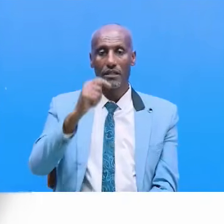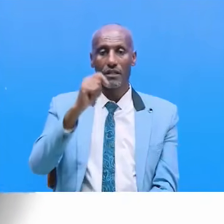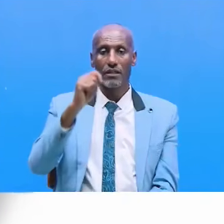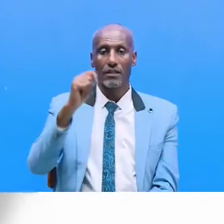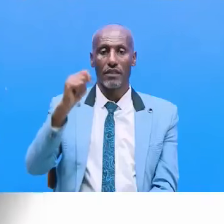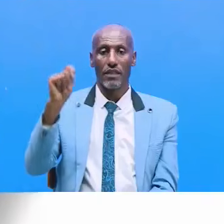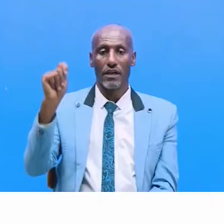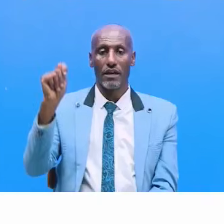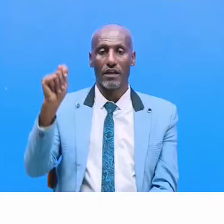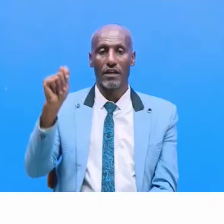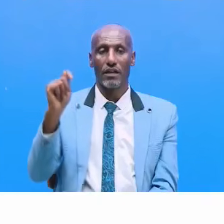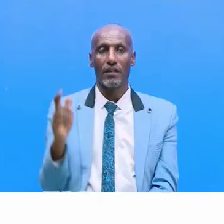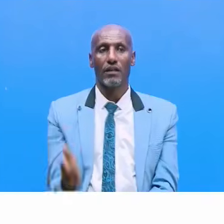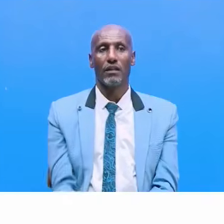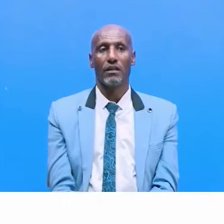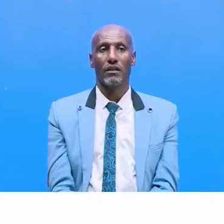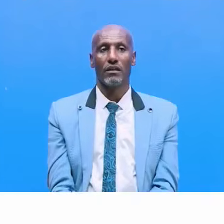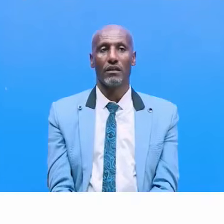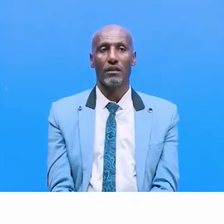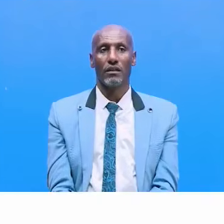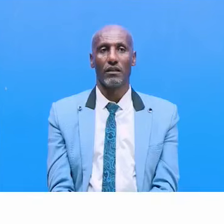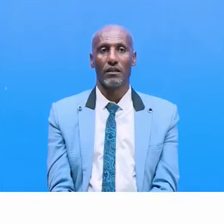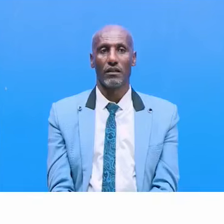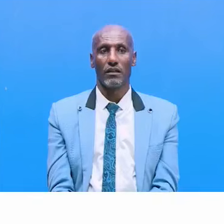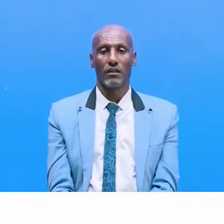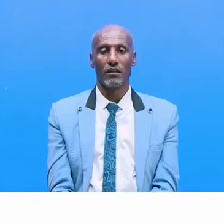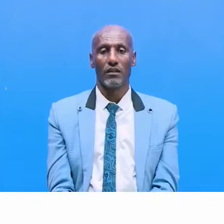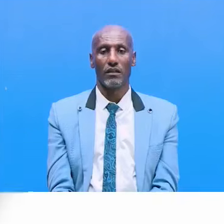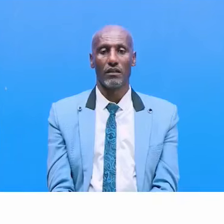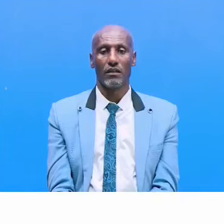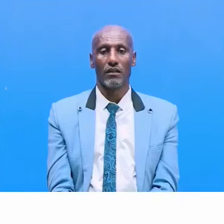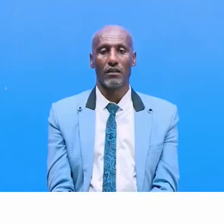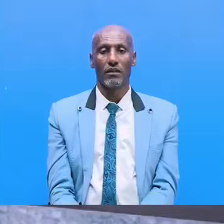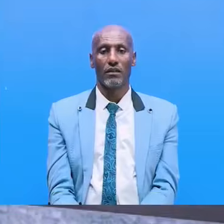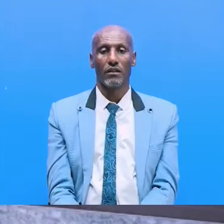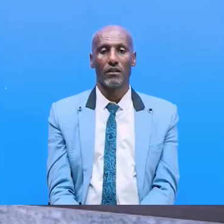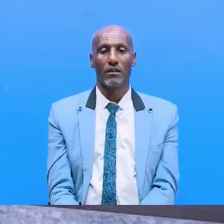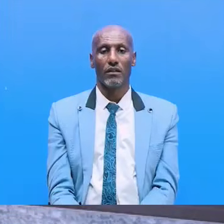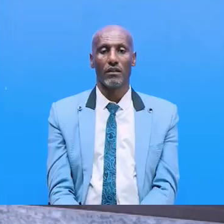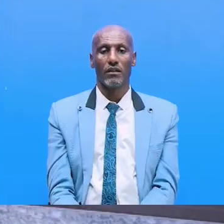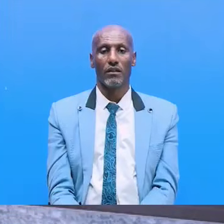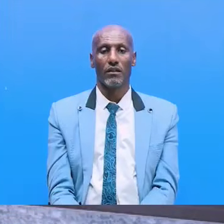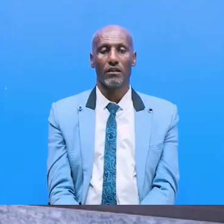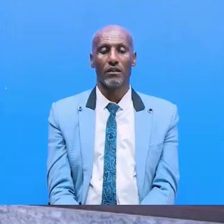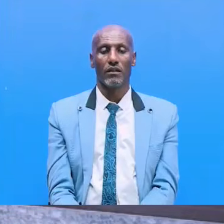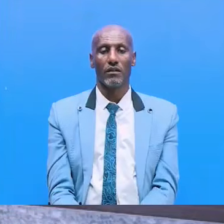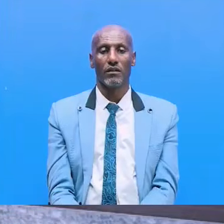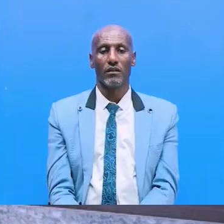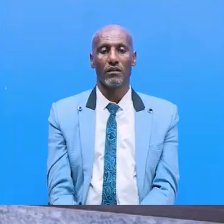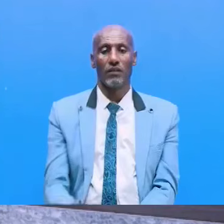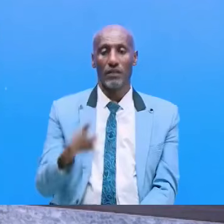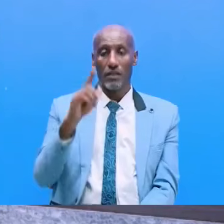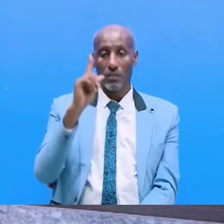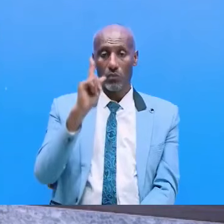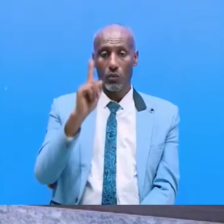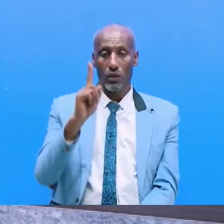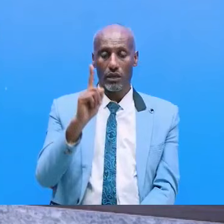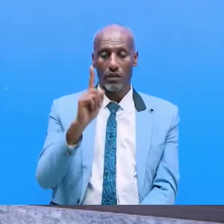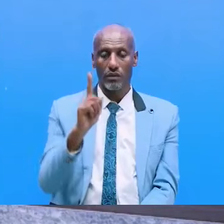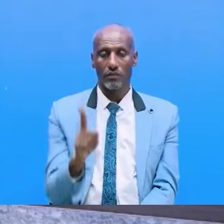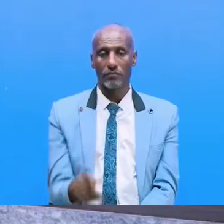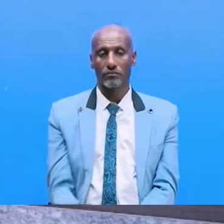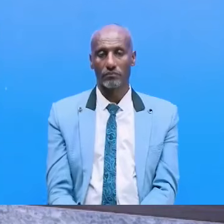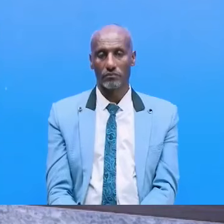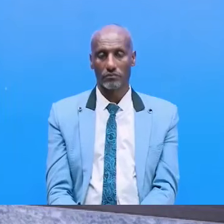and also the. Question number 1.